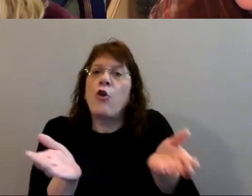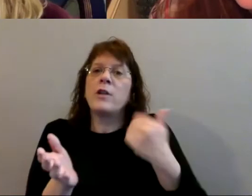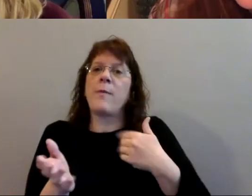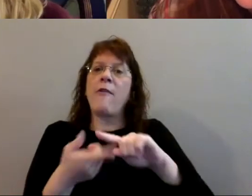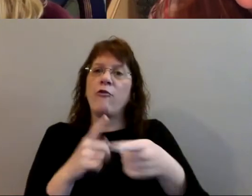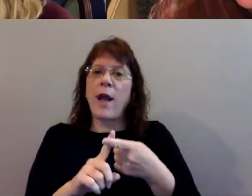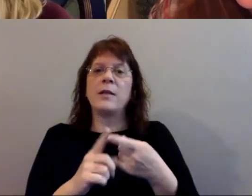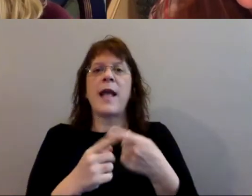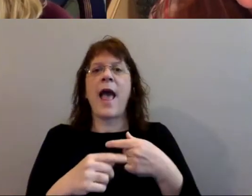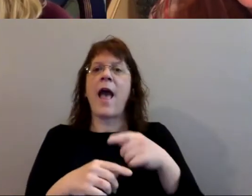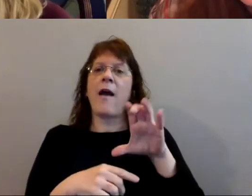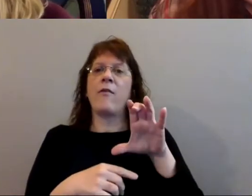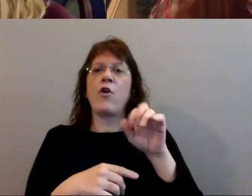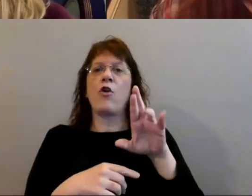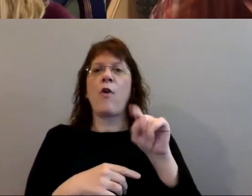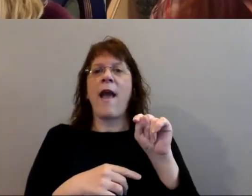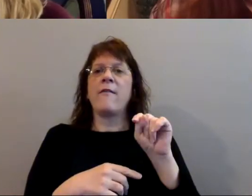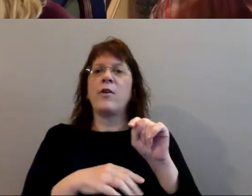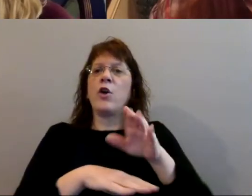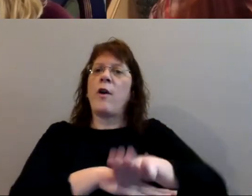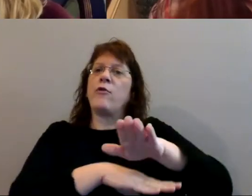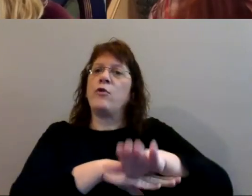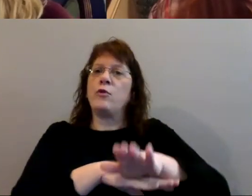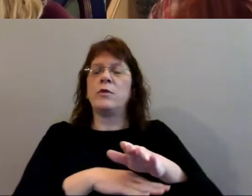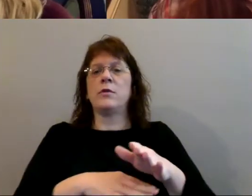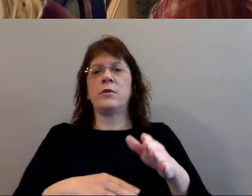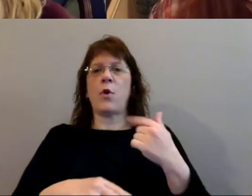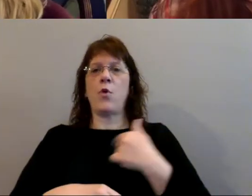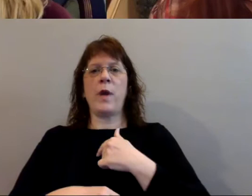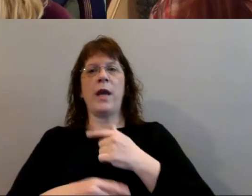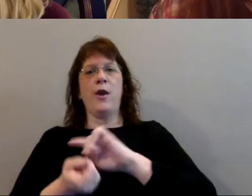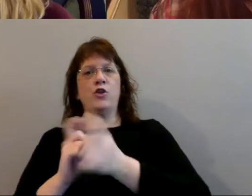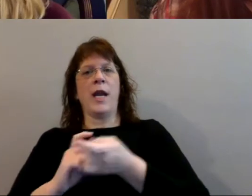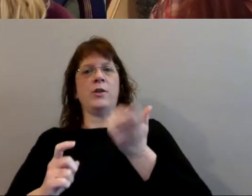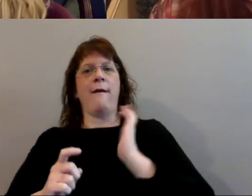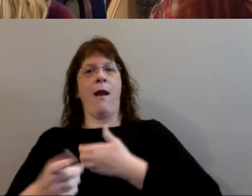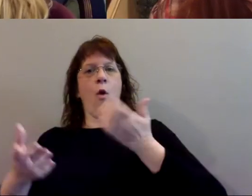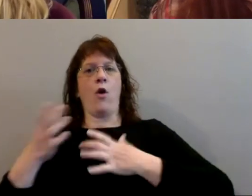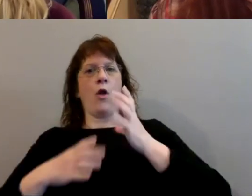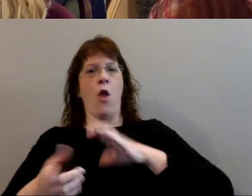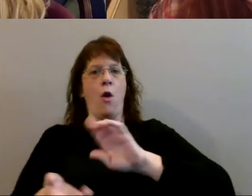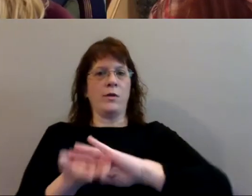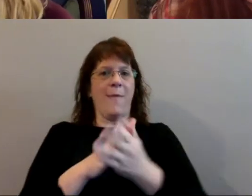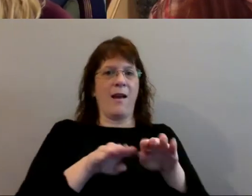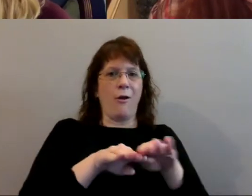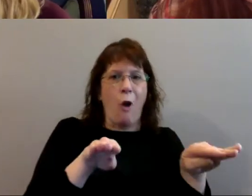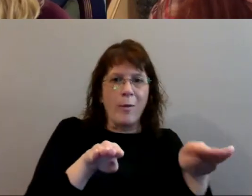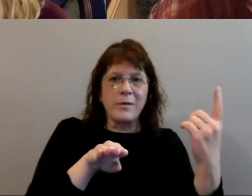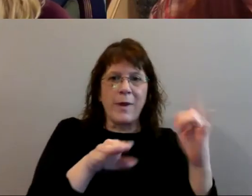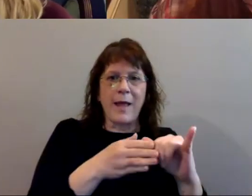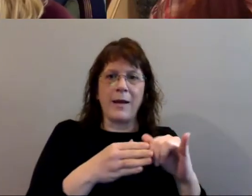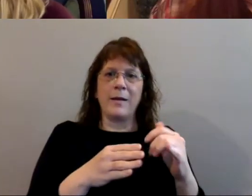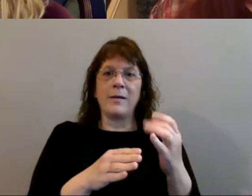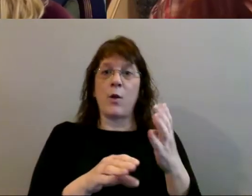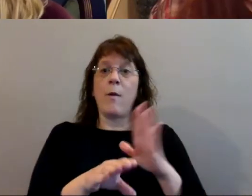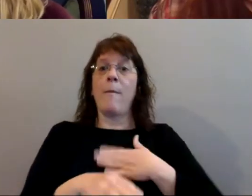craft afternoons where we upcycle our clothes into like a carpet or something. Like I'm making a carpet out of my old jeans right